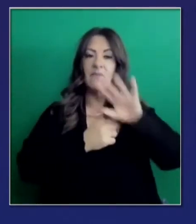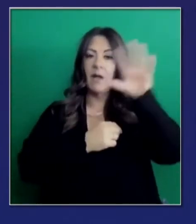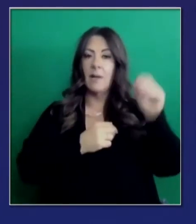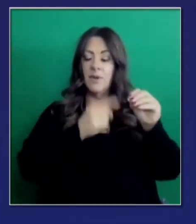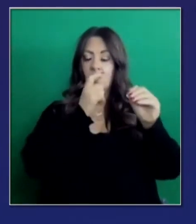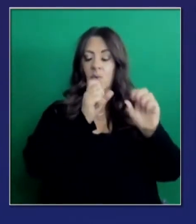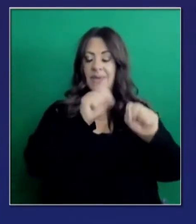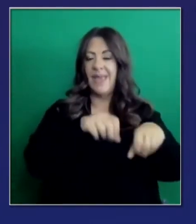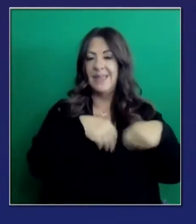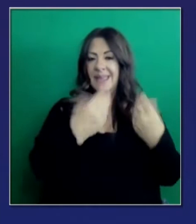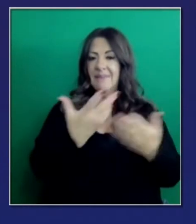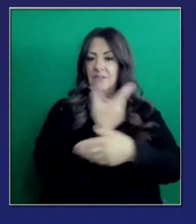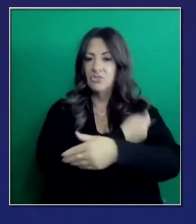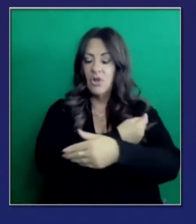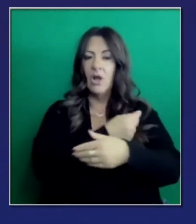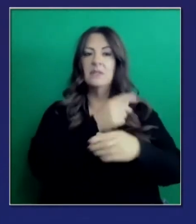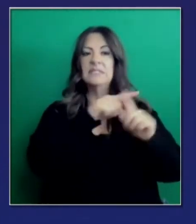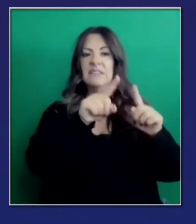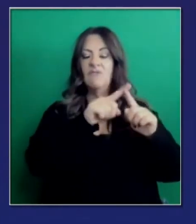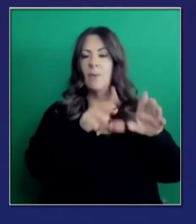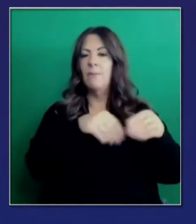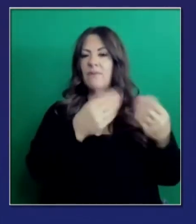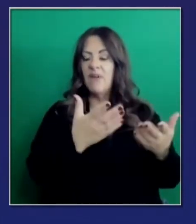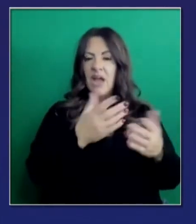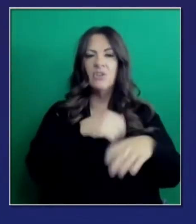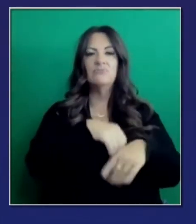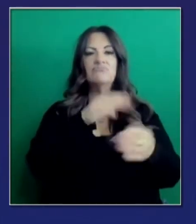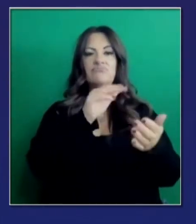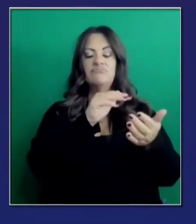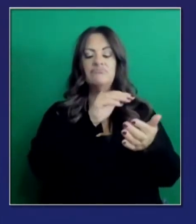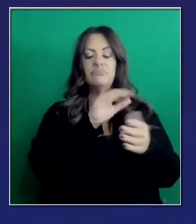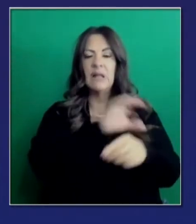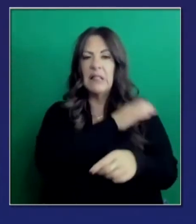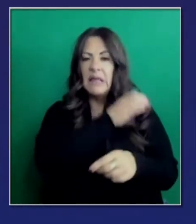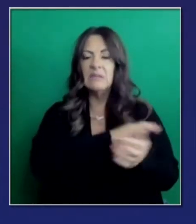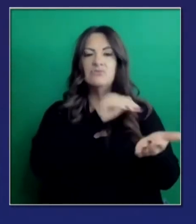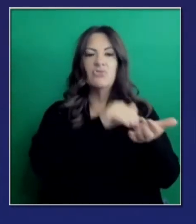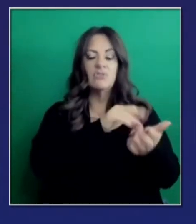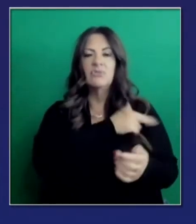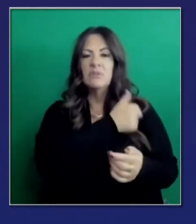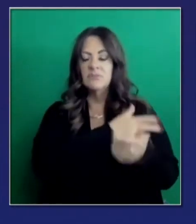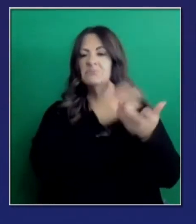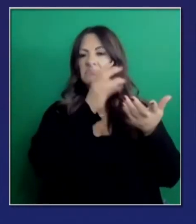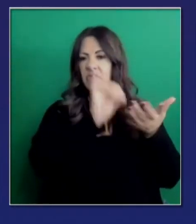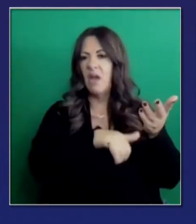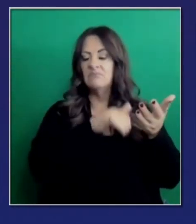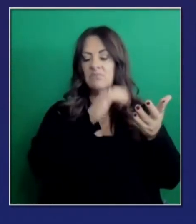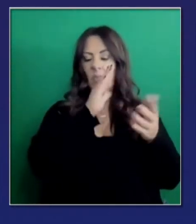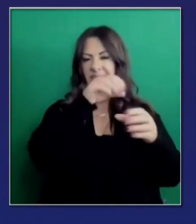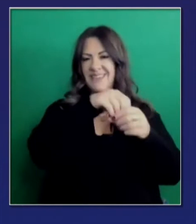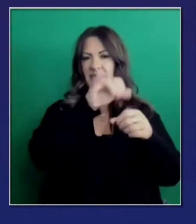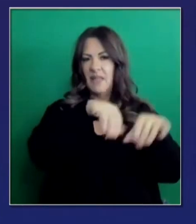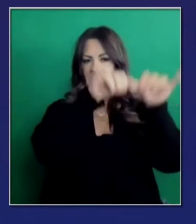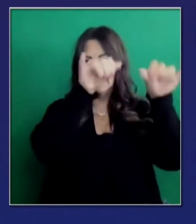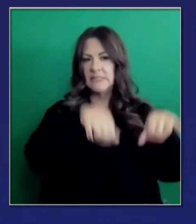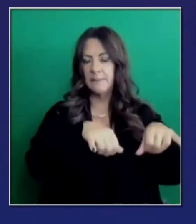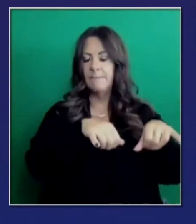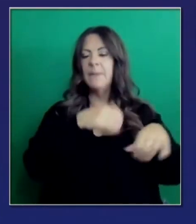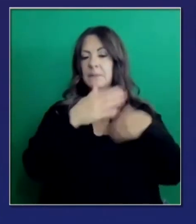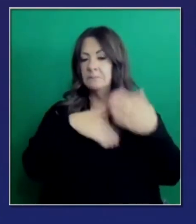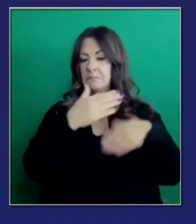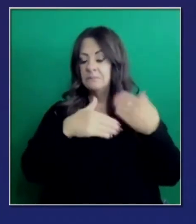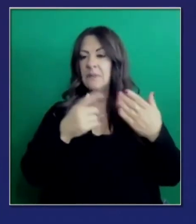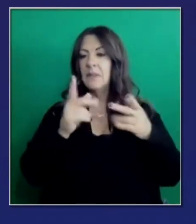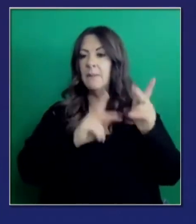more people come online. And so in the pilot phase, we're moving judiciously, but we're moving relatively efficiently. But as more